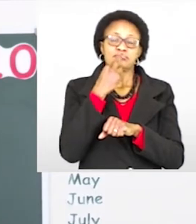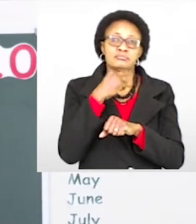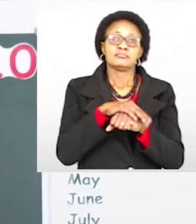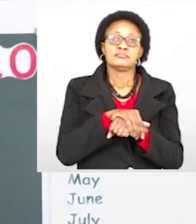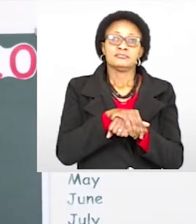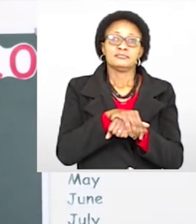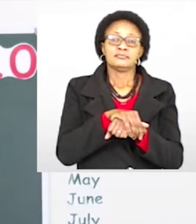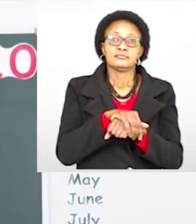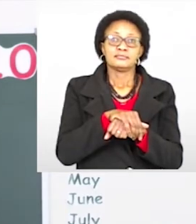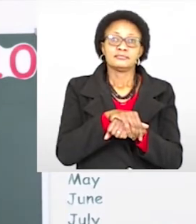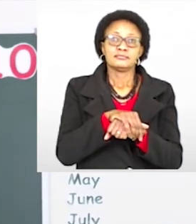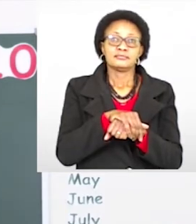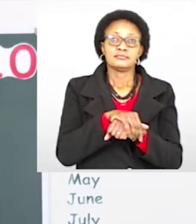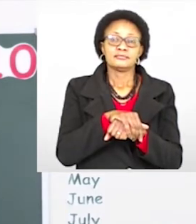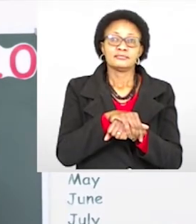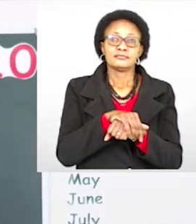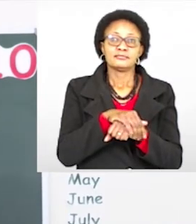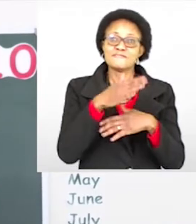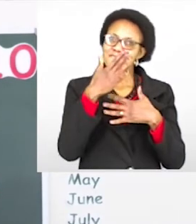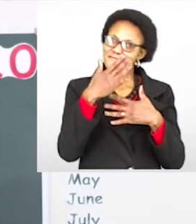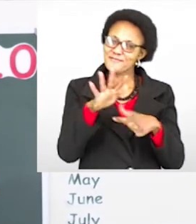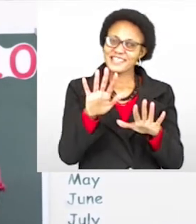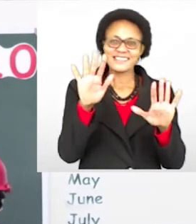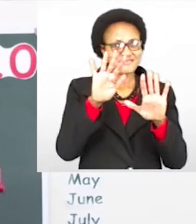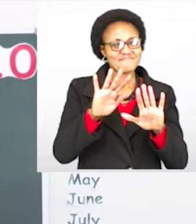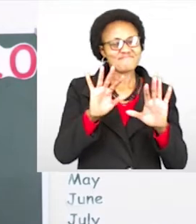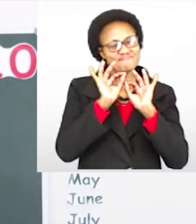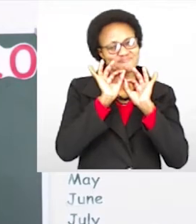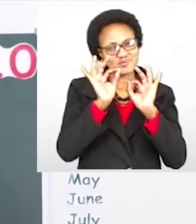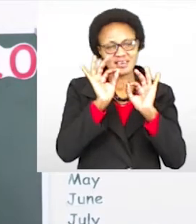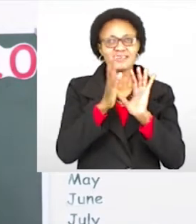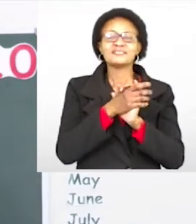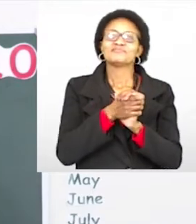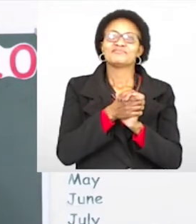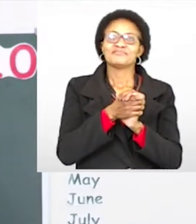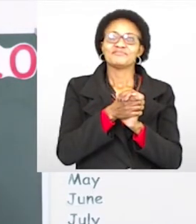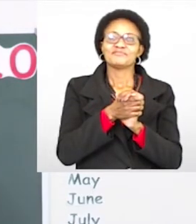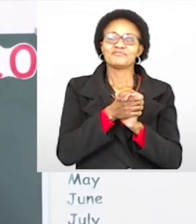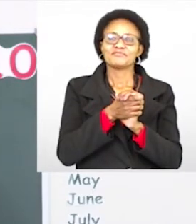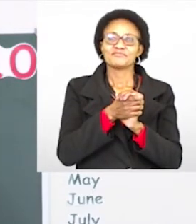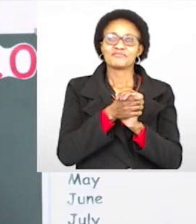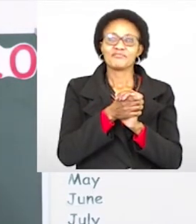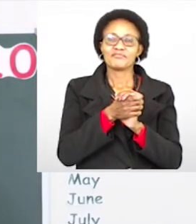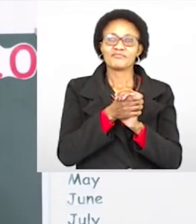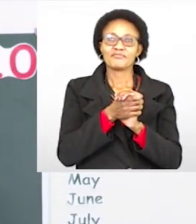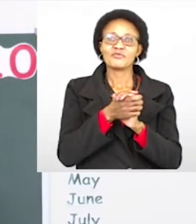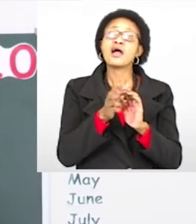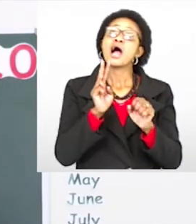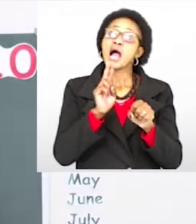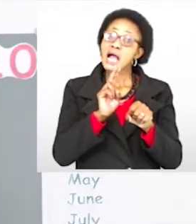And it is done for now. Let's take a look at our second